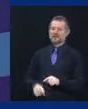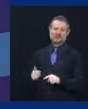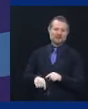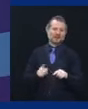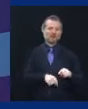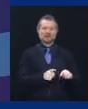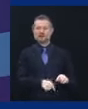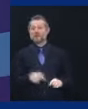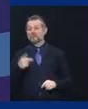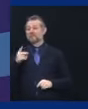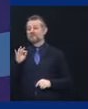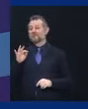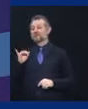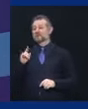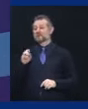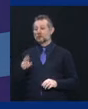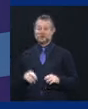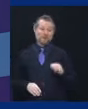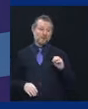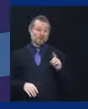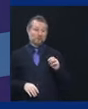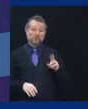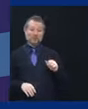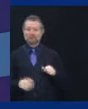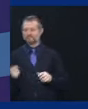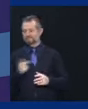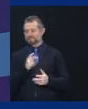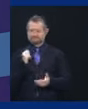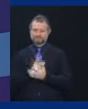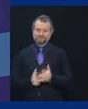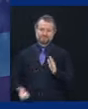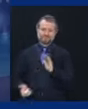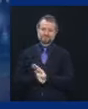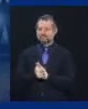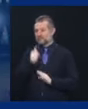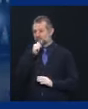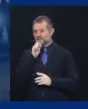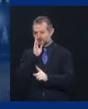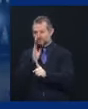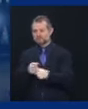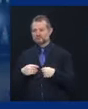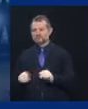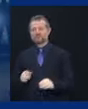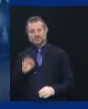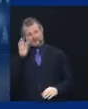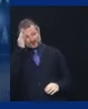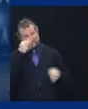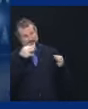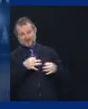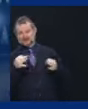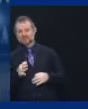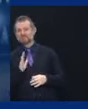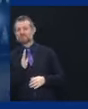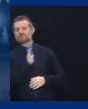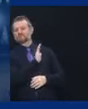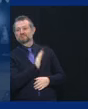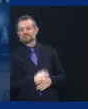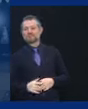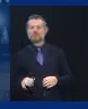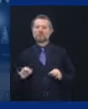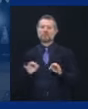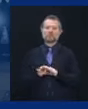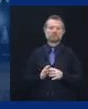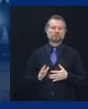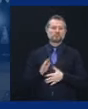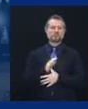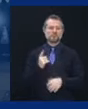approval. So it's going to be up to the federal government. But whatever they can do, that's going to be job one.